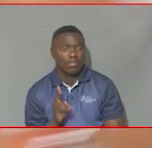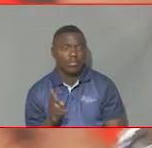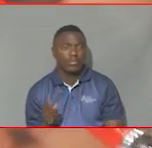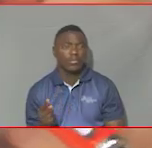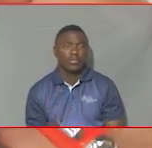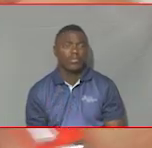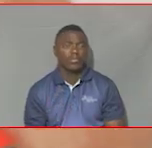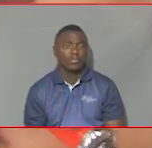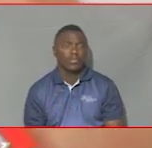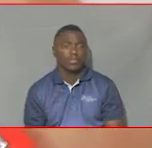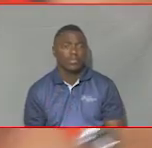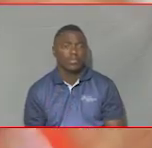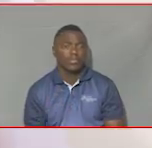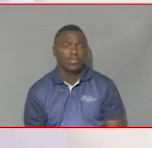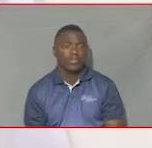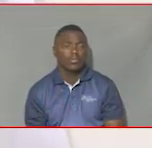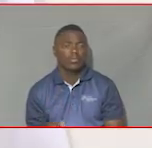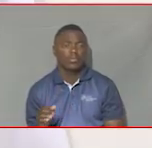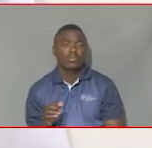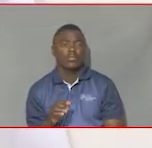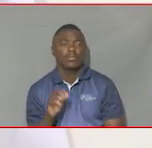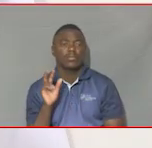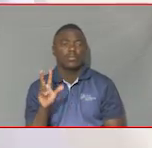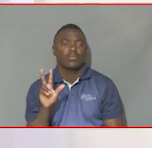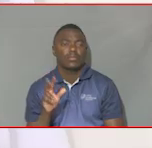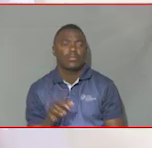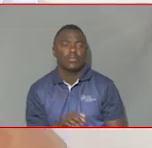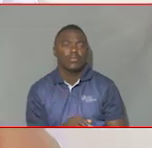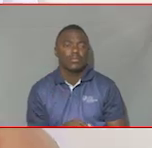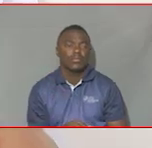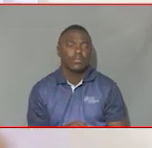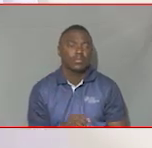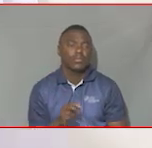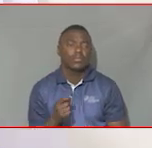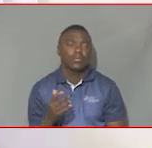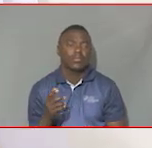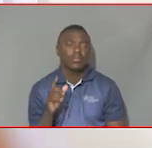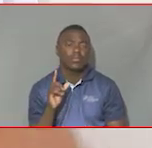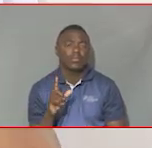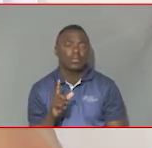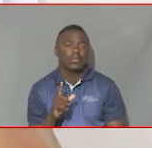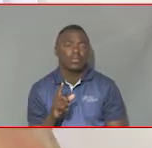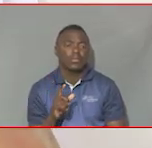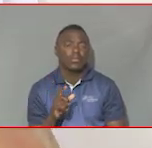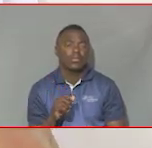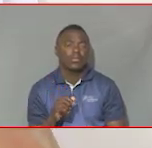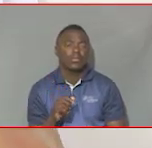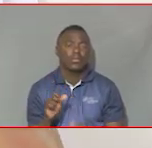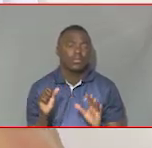How many numbers are left? 8. How many numbers are left? How many numbers are